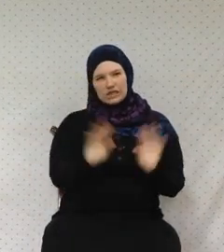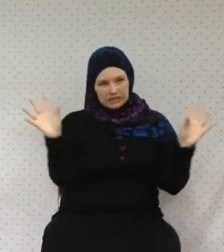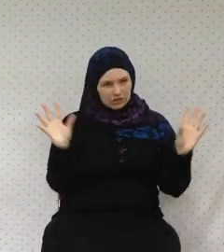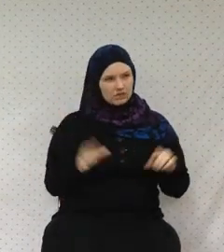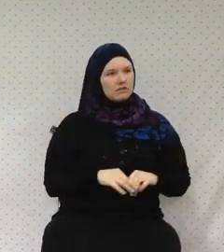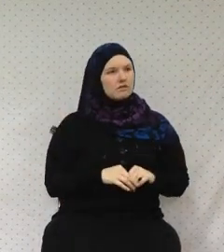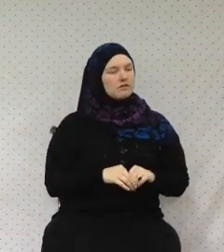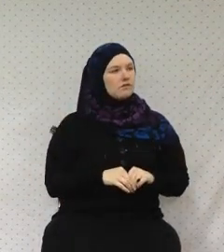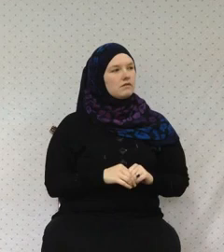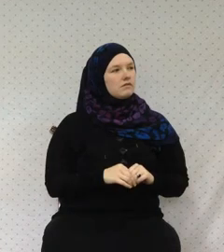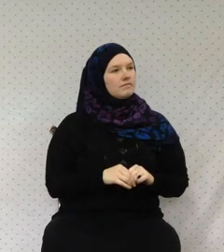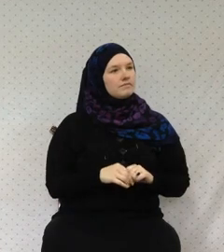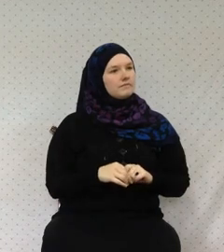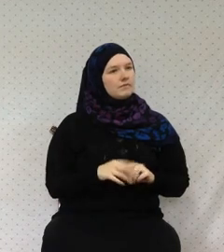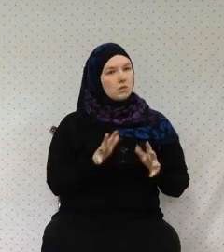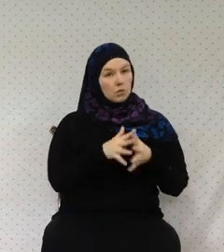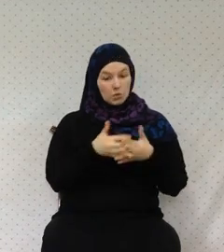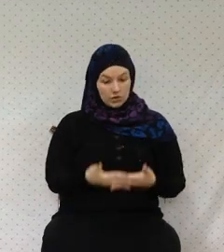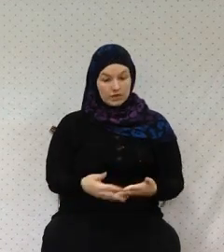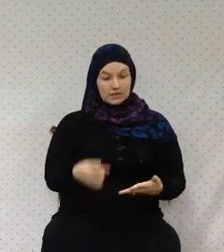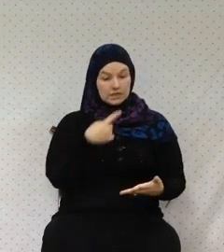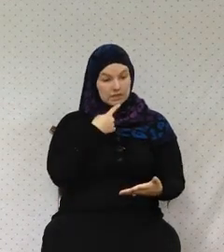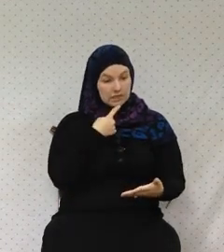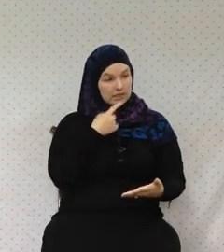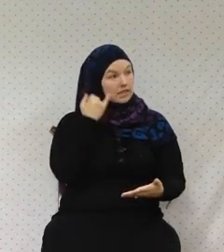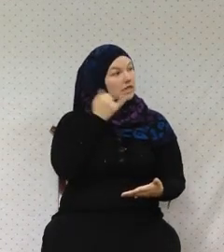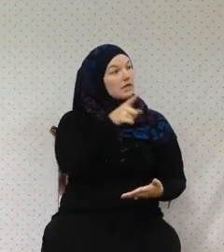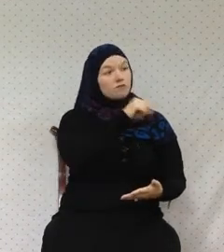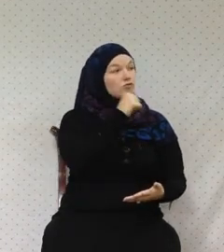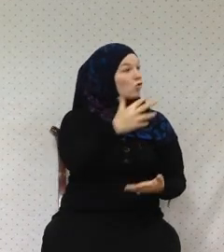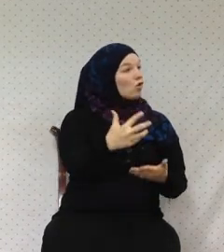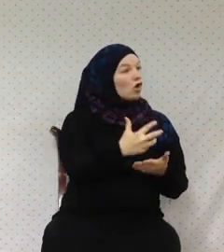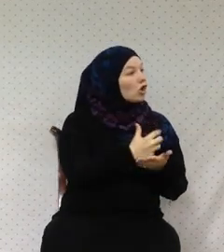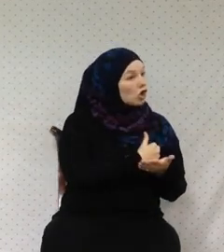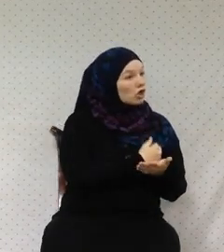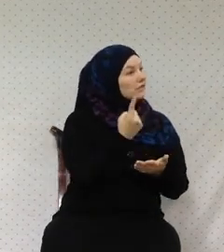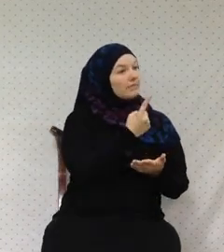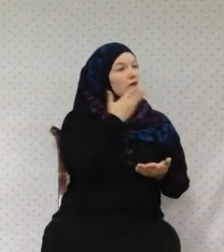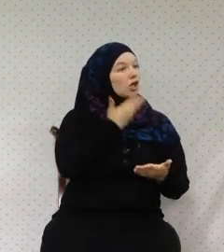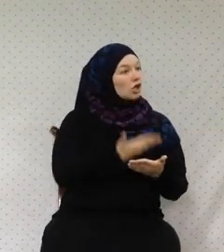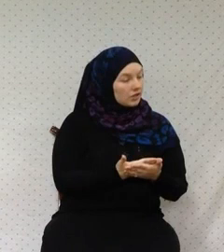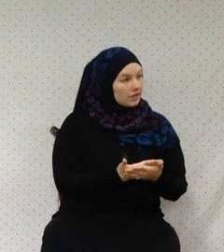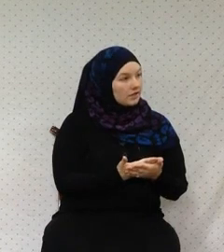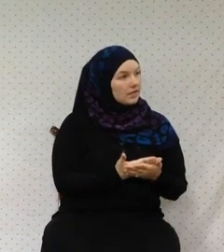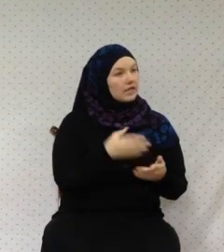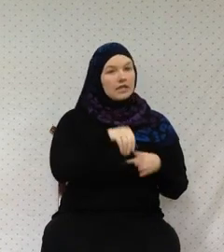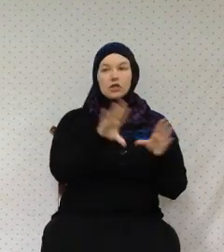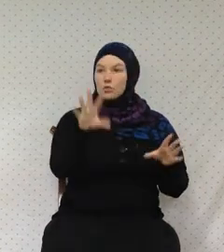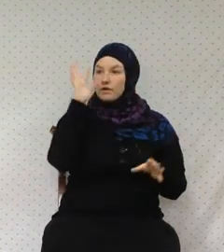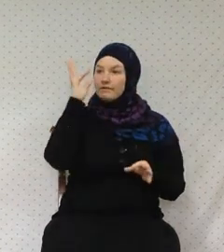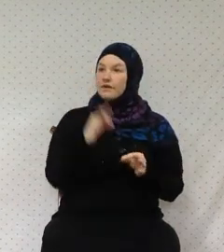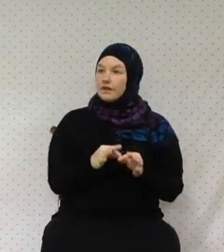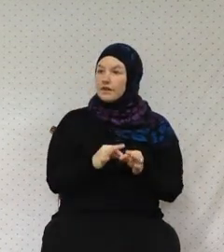look linguistically, it's very clear. The Quran is saying, unless you earn something good in